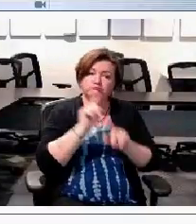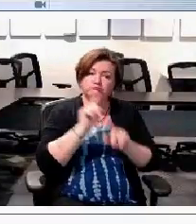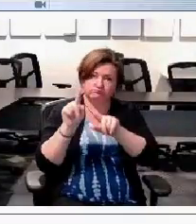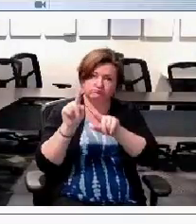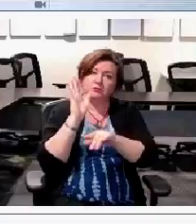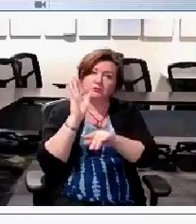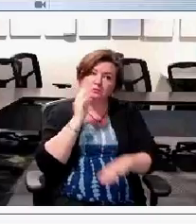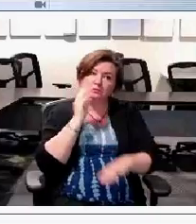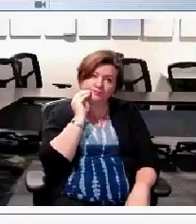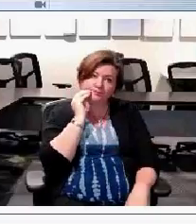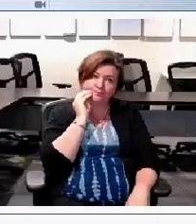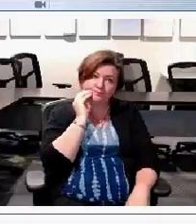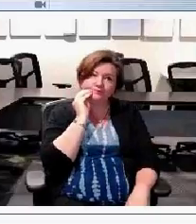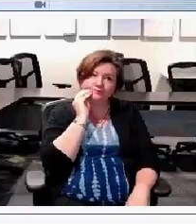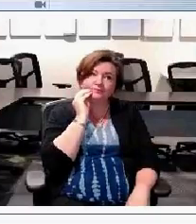primarily.